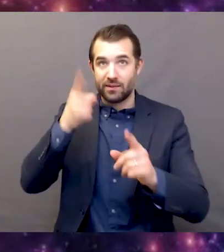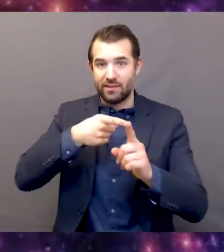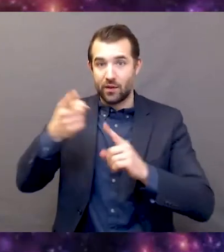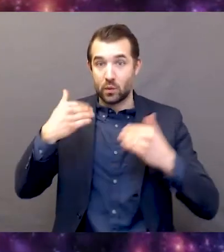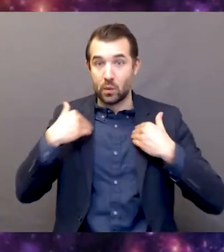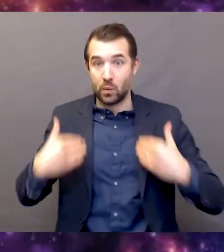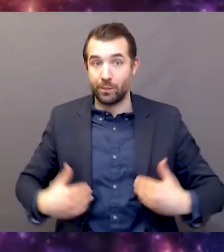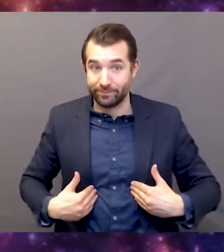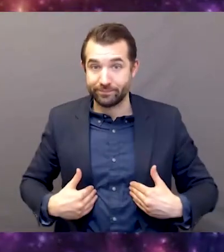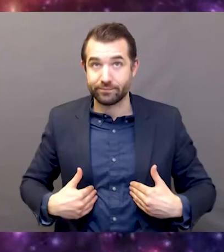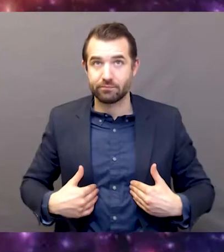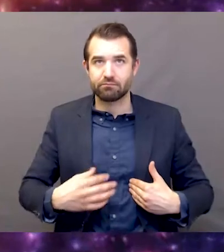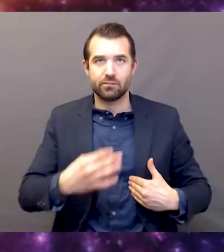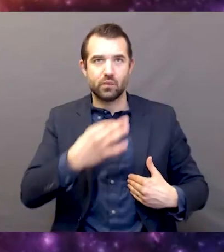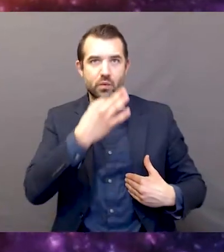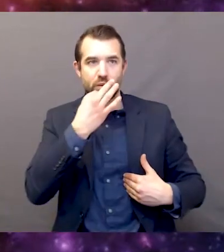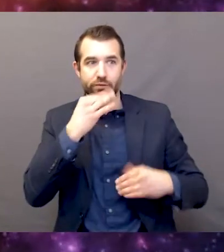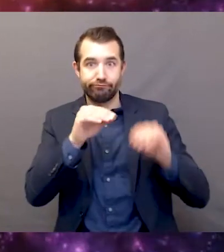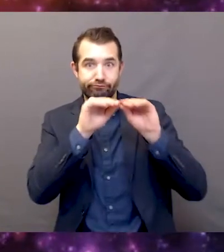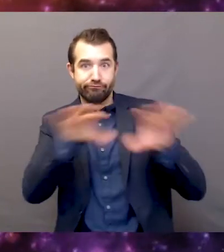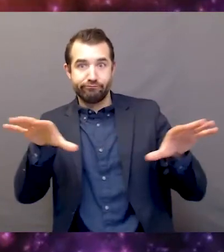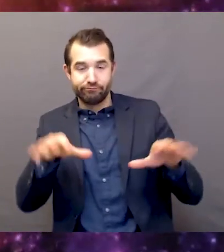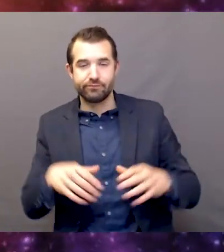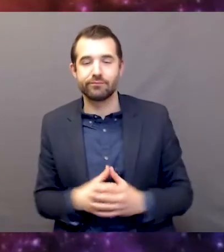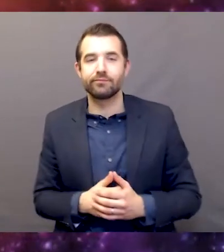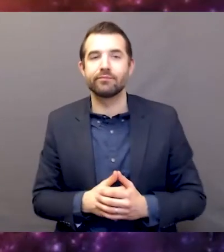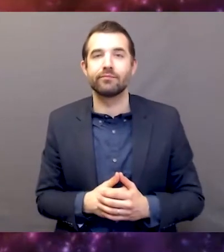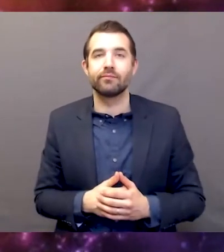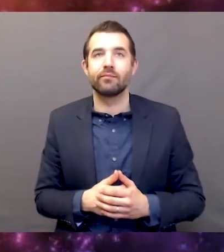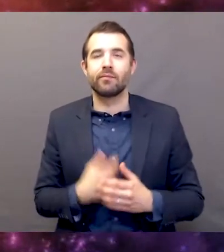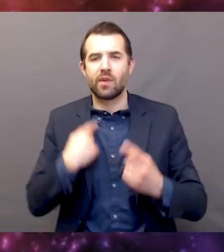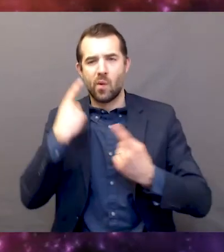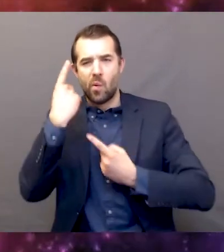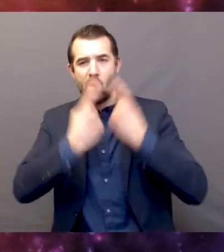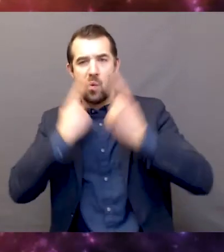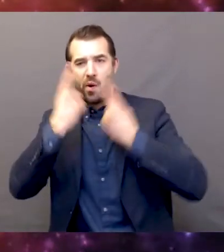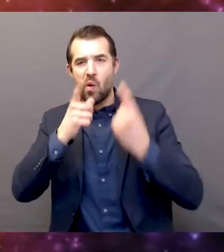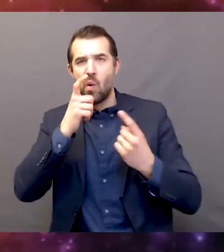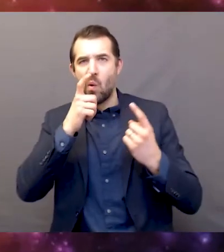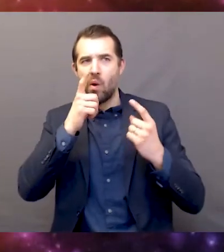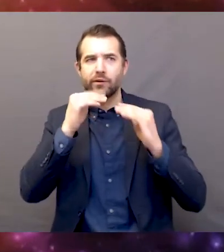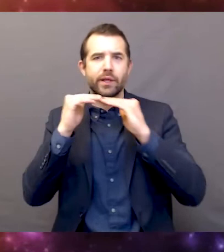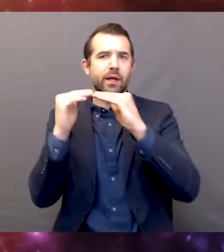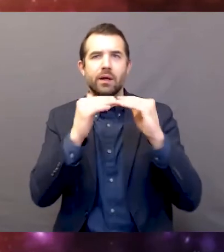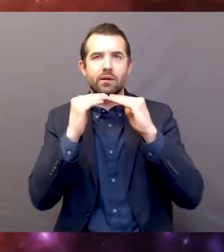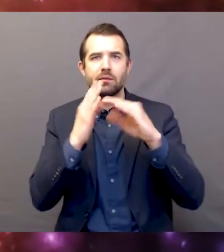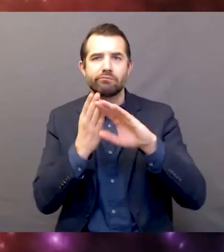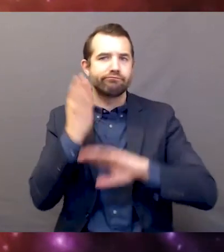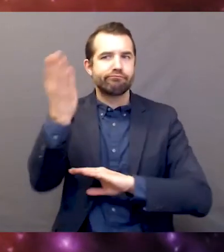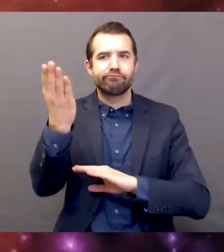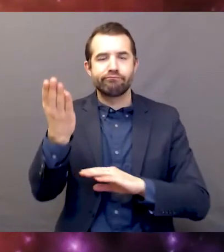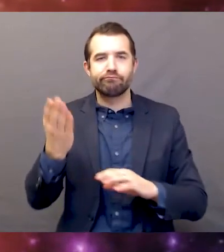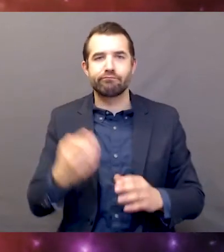will be issued very shortly. Please watch for it in your email and begin considering now who among your colleagues you might like